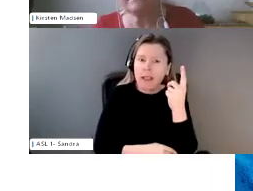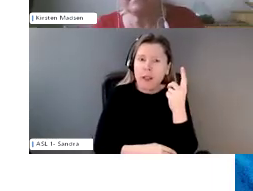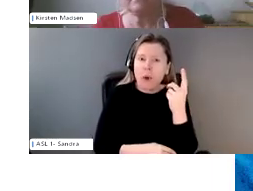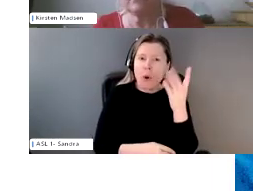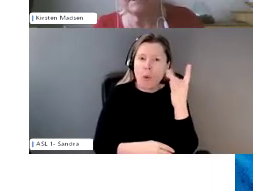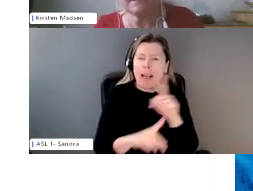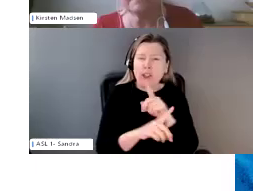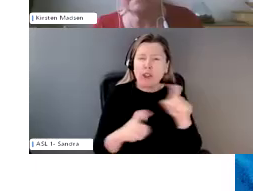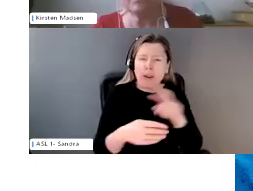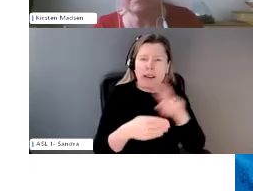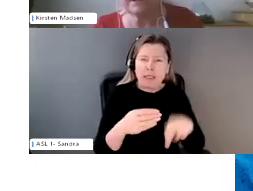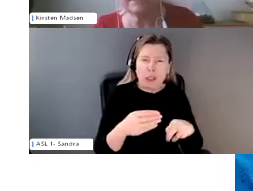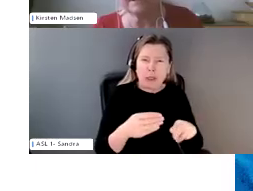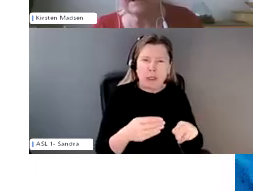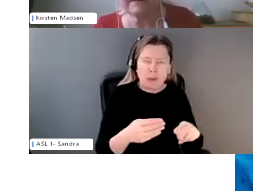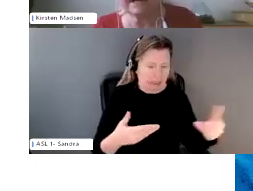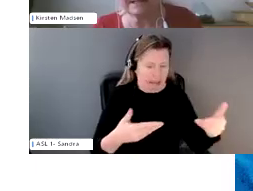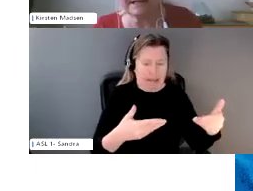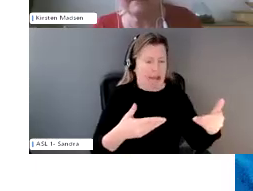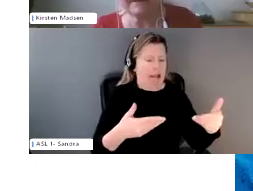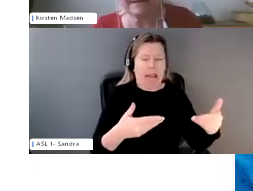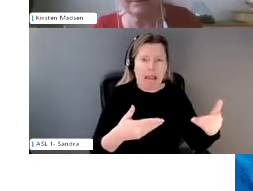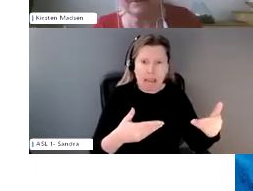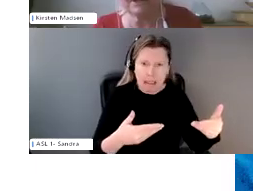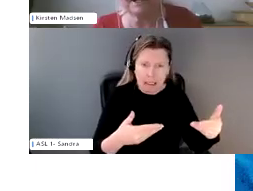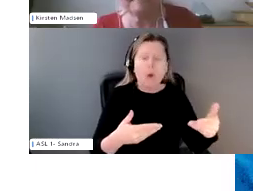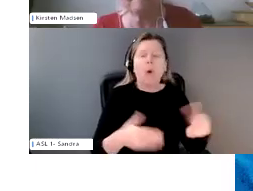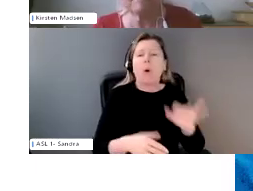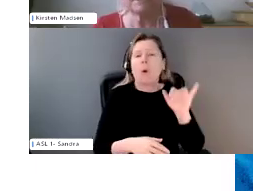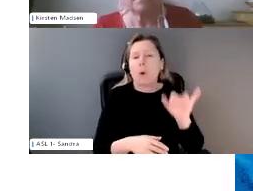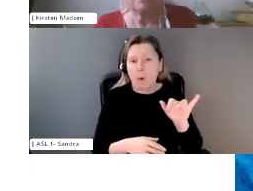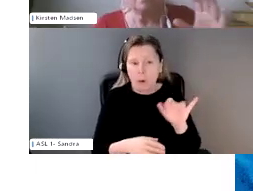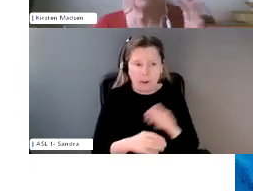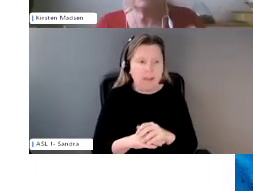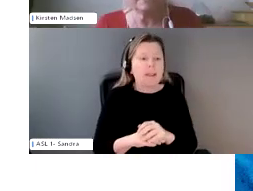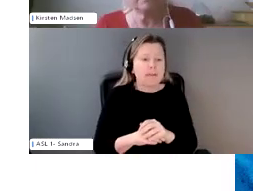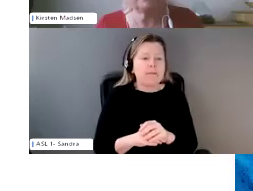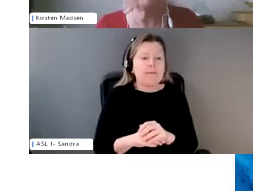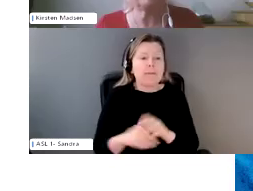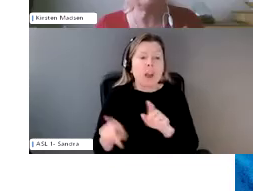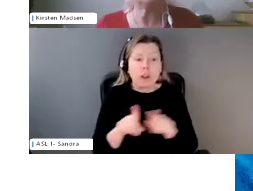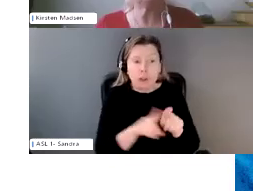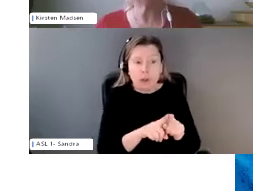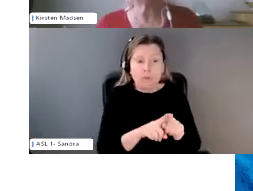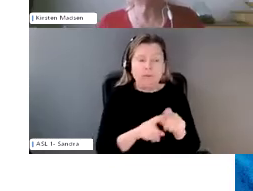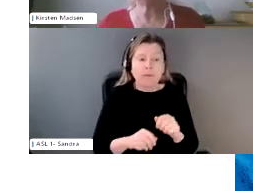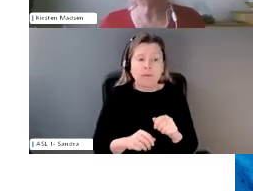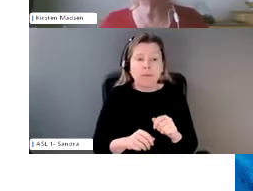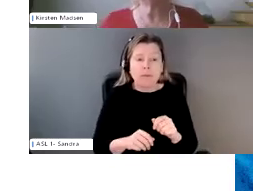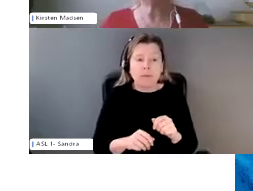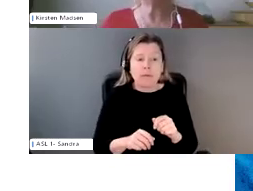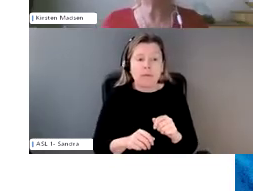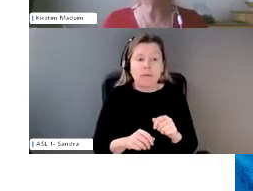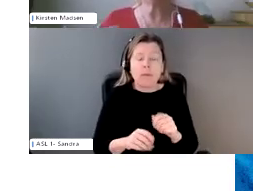inconclusive results with regard to the survey itself and the number crunching. Also, the interviews